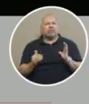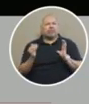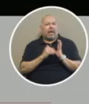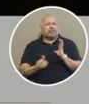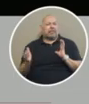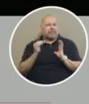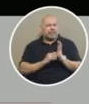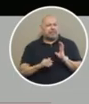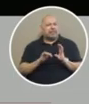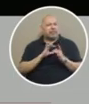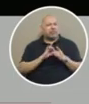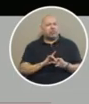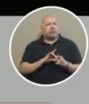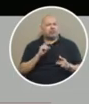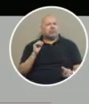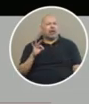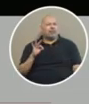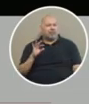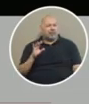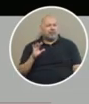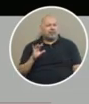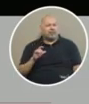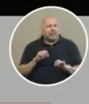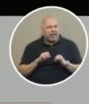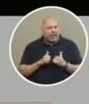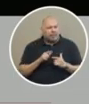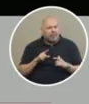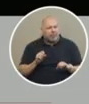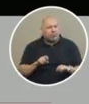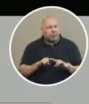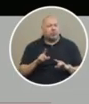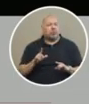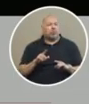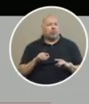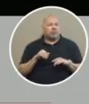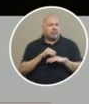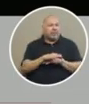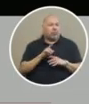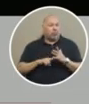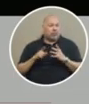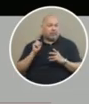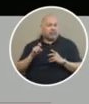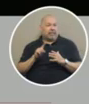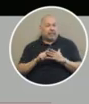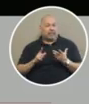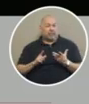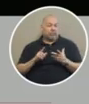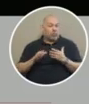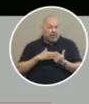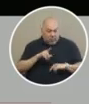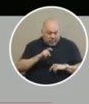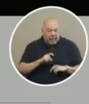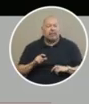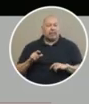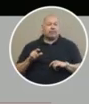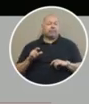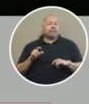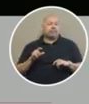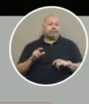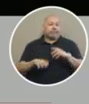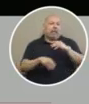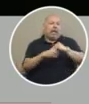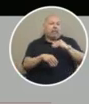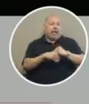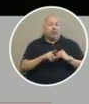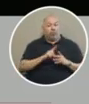redundancy in terms of agencies being able to deploy what's needed and fill those gaps. And so one thing that